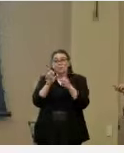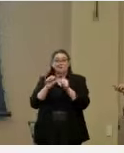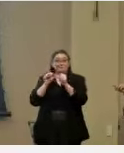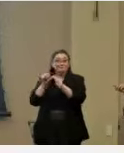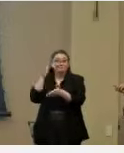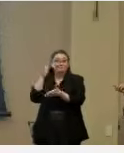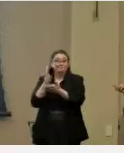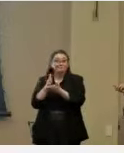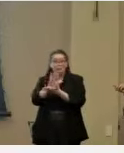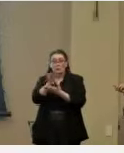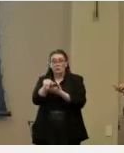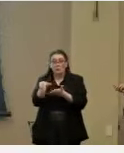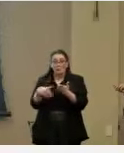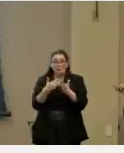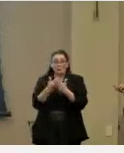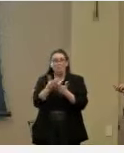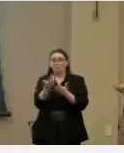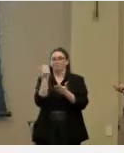discontinue all their